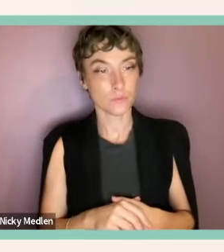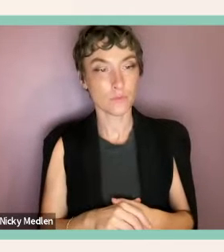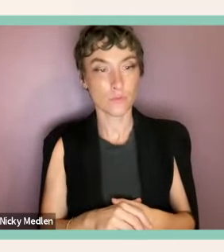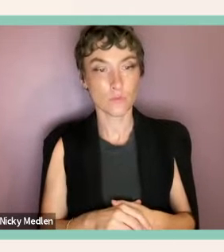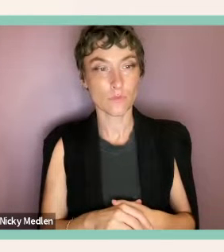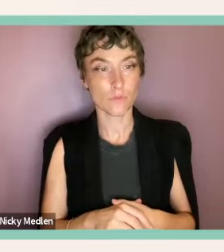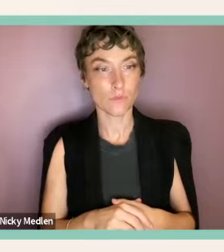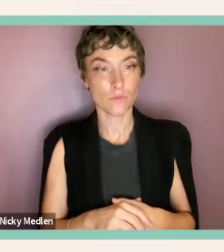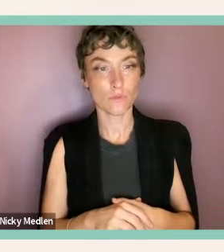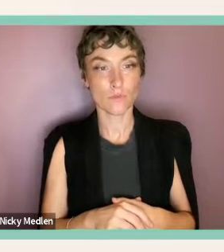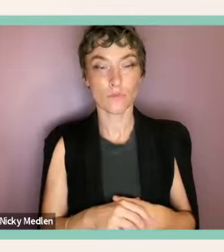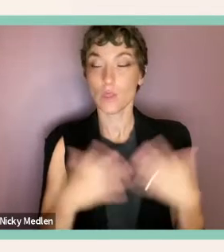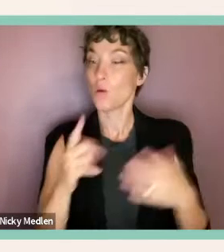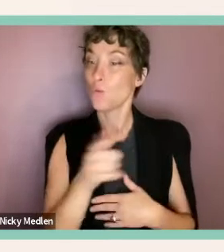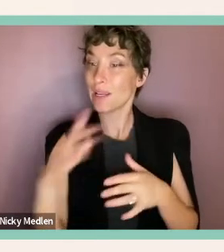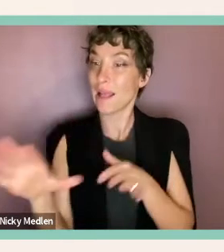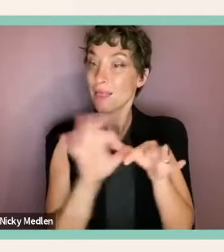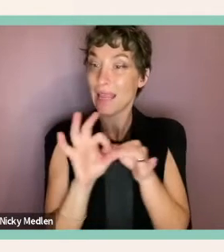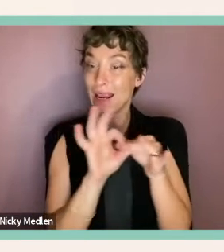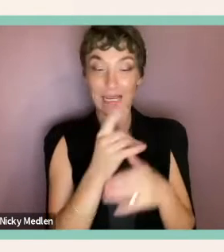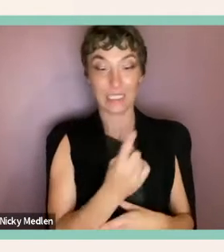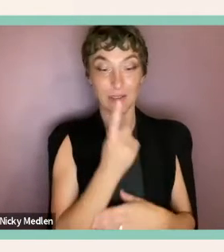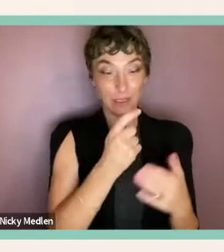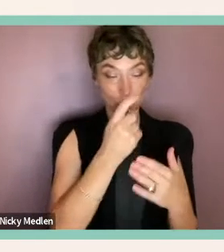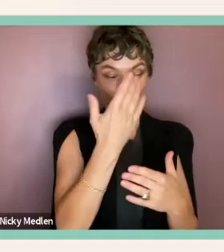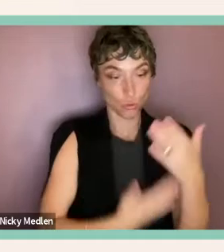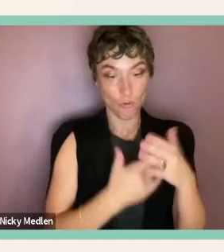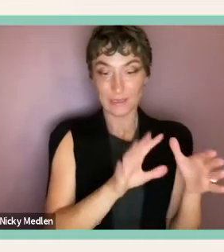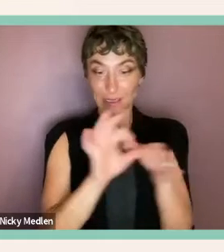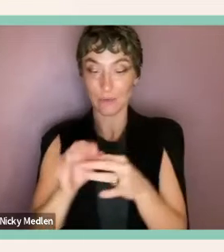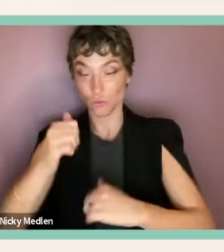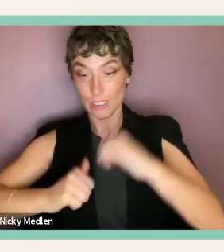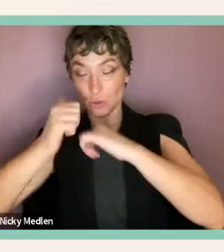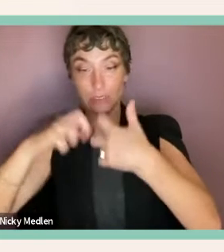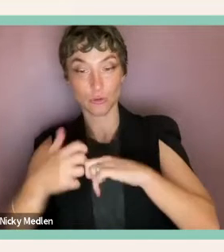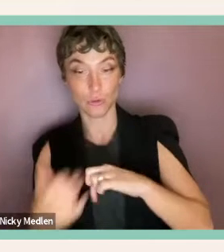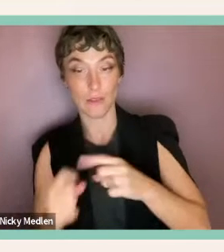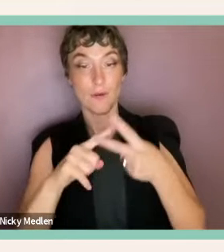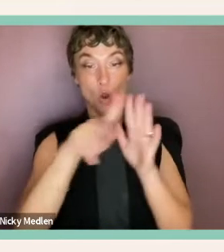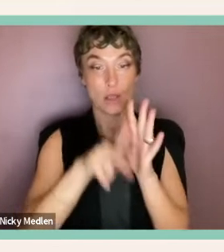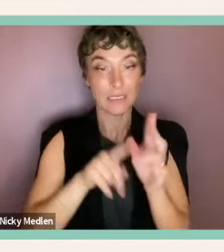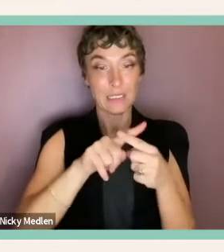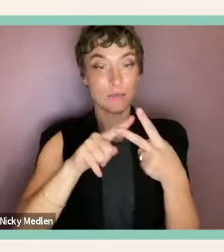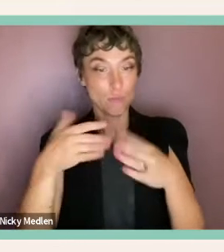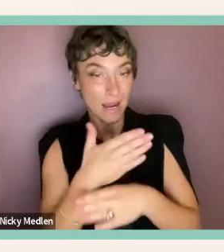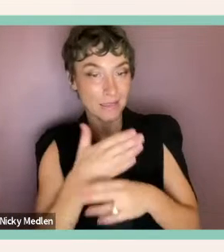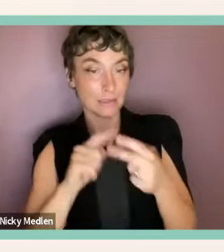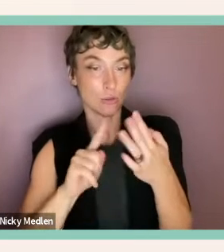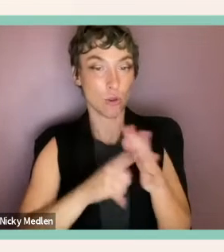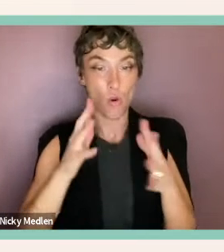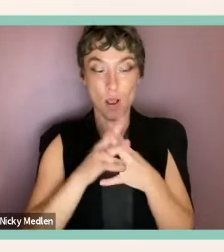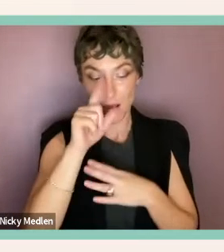linking that individual story or experience with the structural issues, with policies, practices, laws, and they can